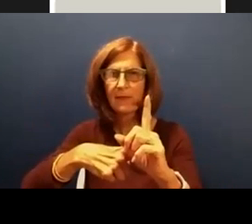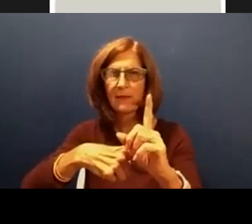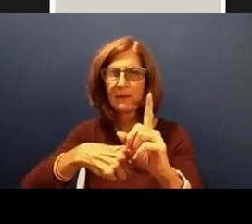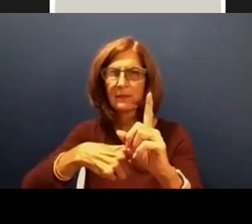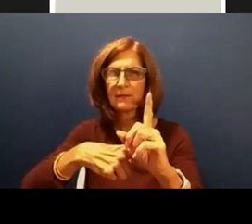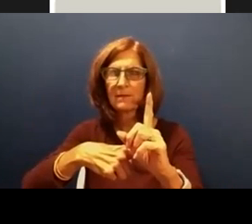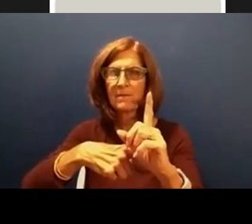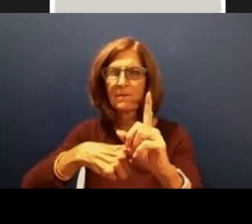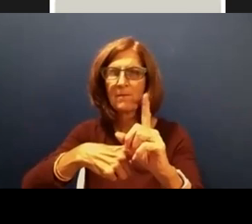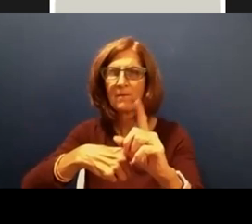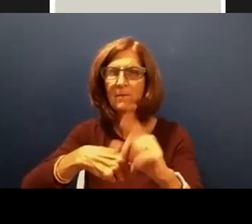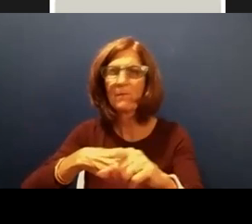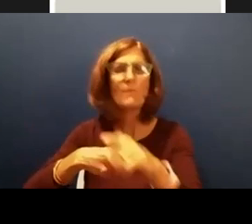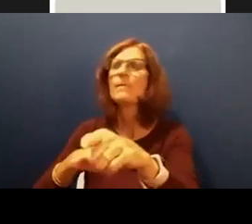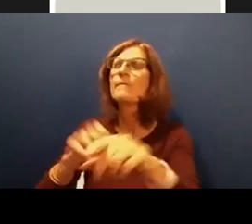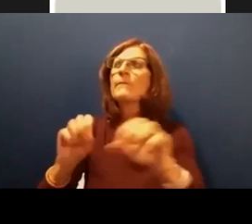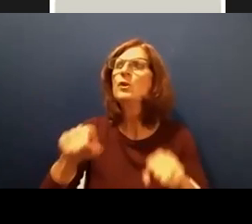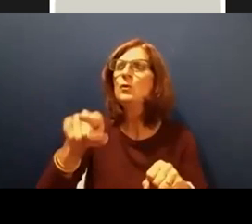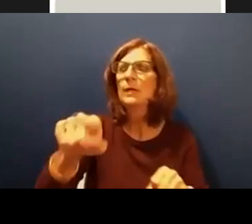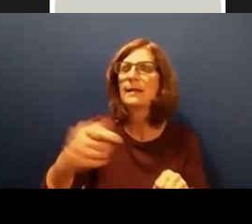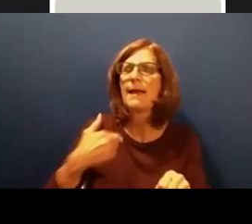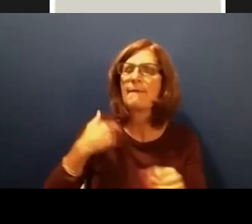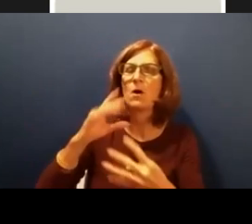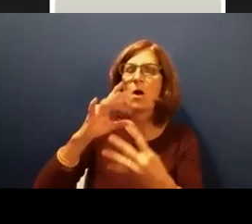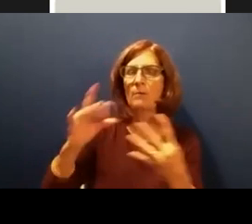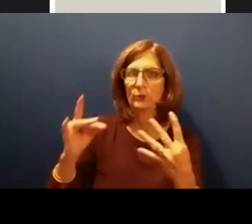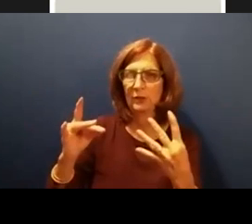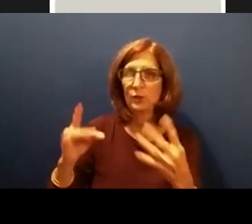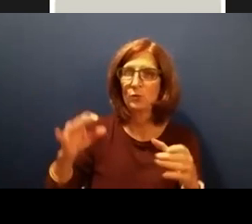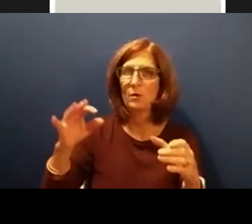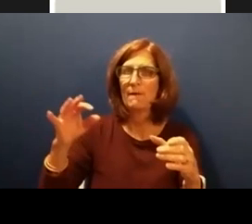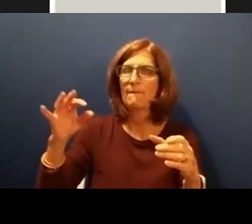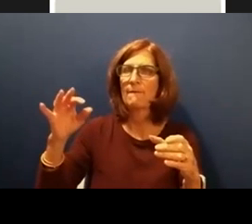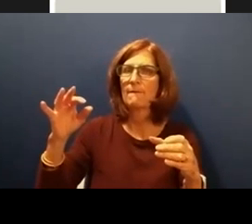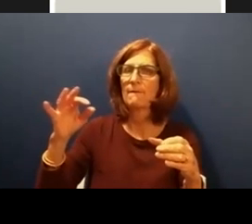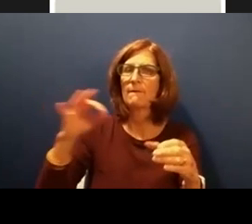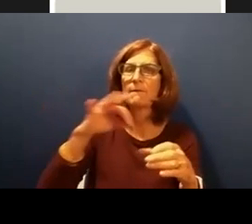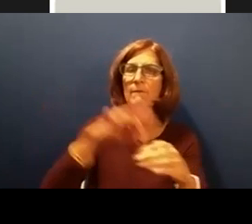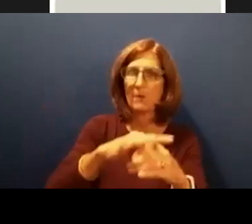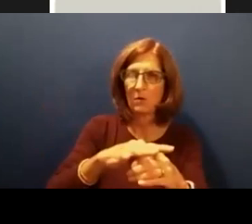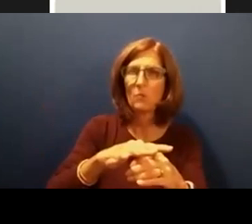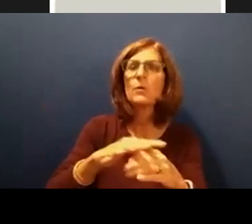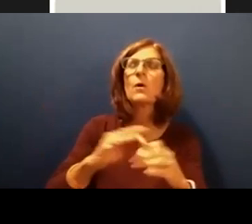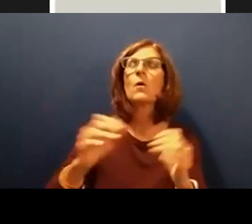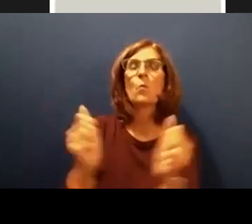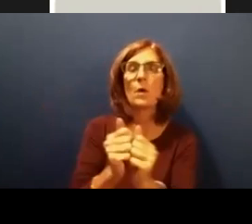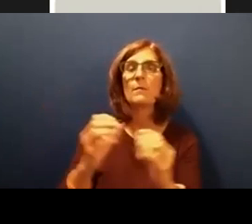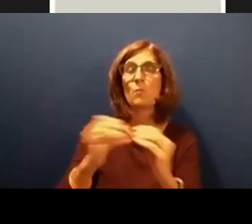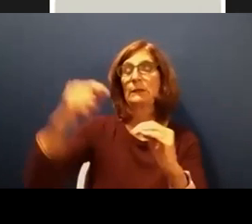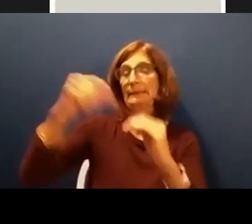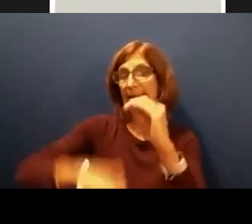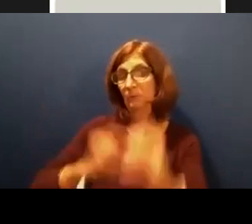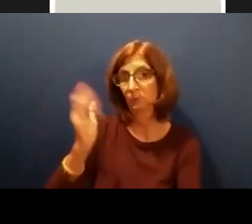think if we just you could have an option to to vote on it with the briefing being a condition to